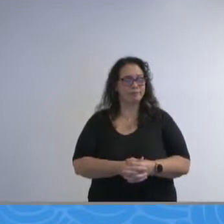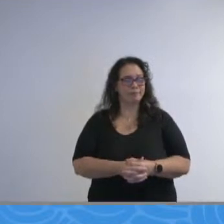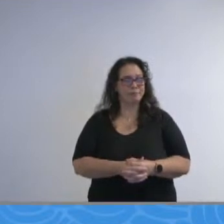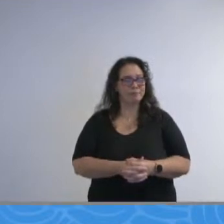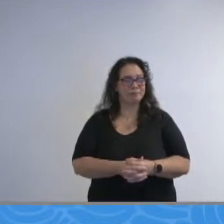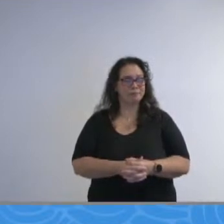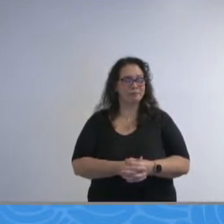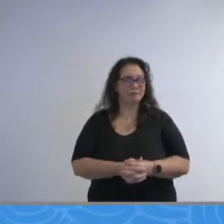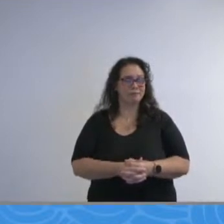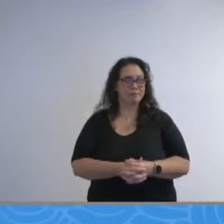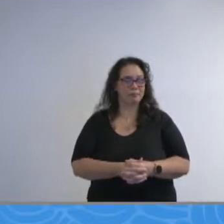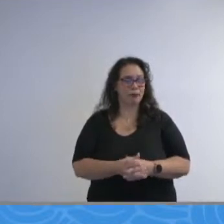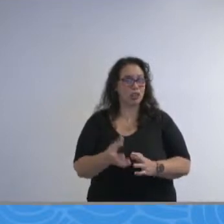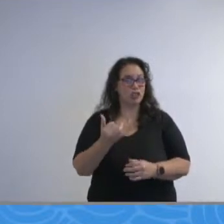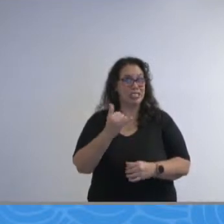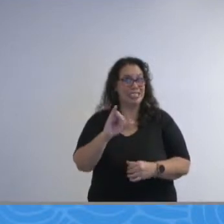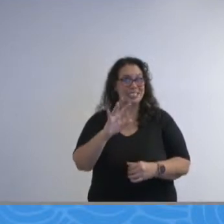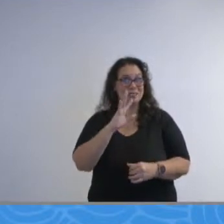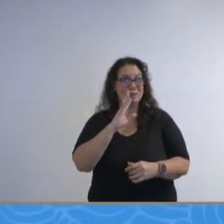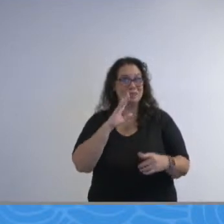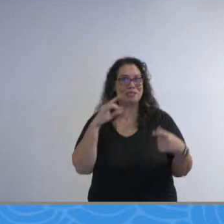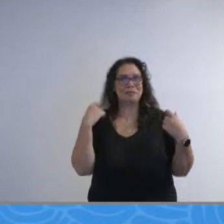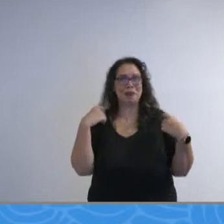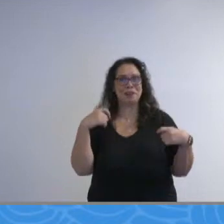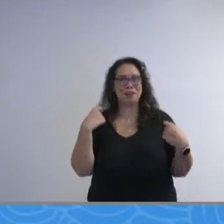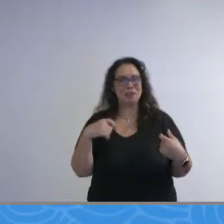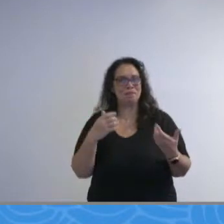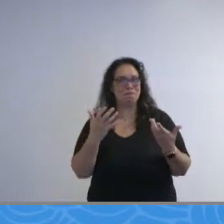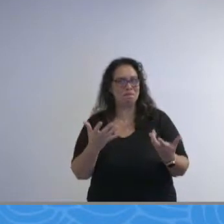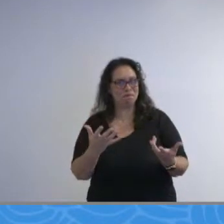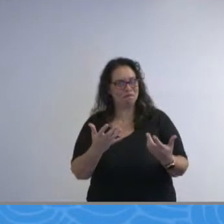Hablemos de qué es una evaluación justa.